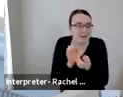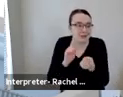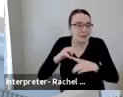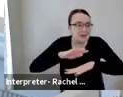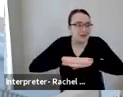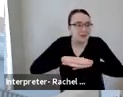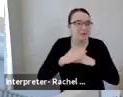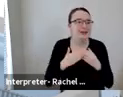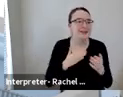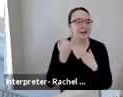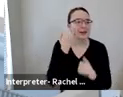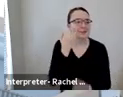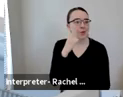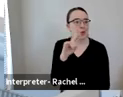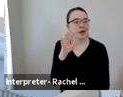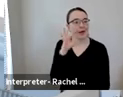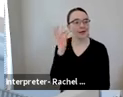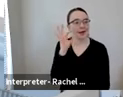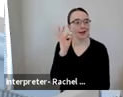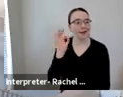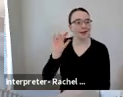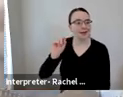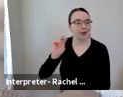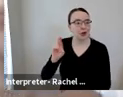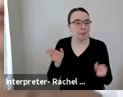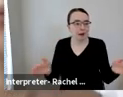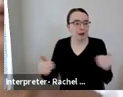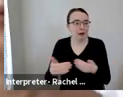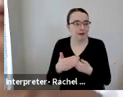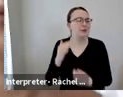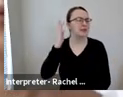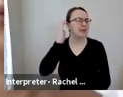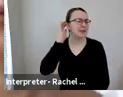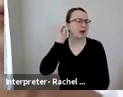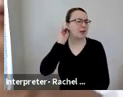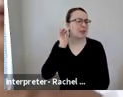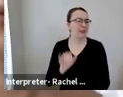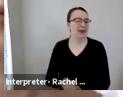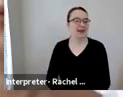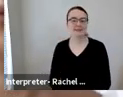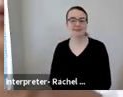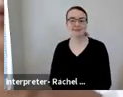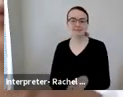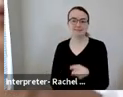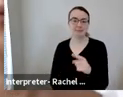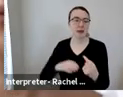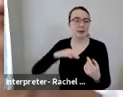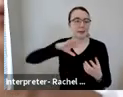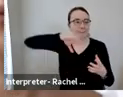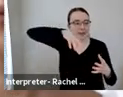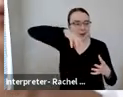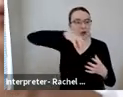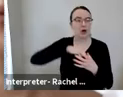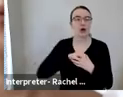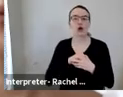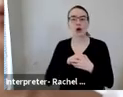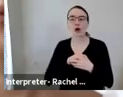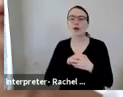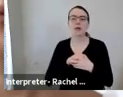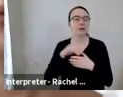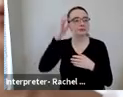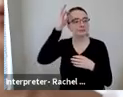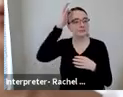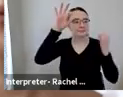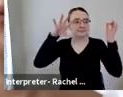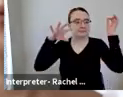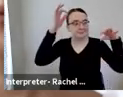So keep that in the back of your mind, right? Again, all kinds of blenders and things of that nature. So I'm just trying to give you a little